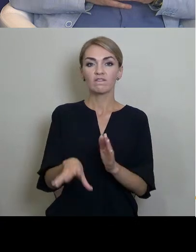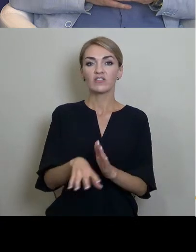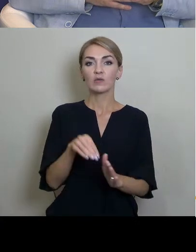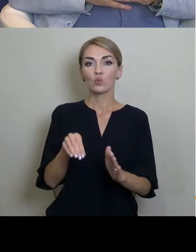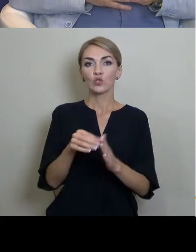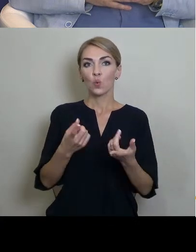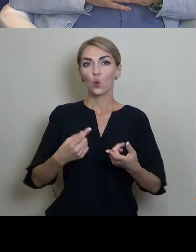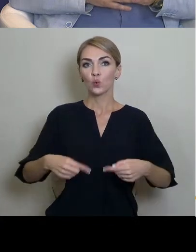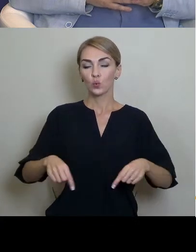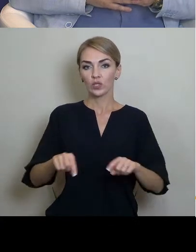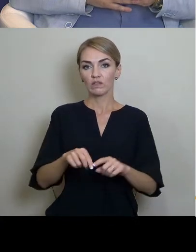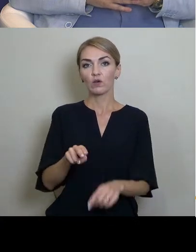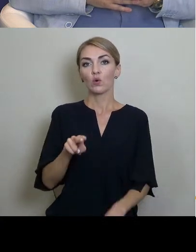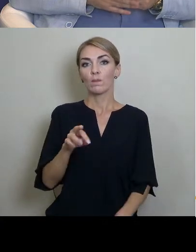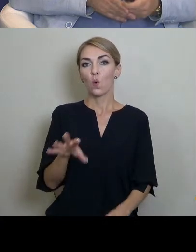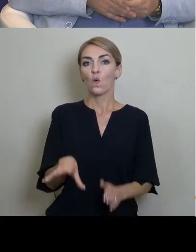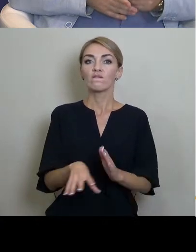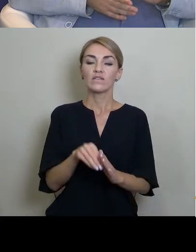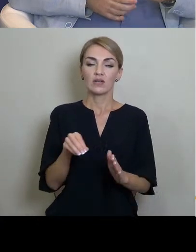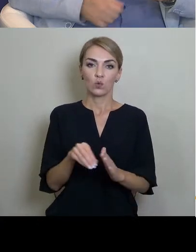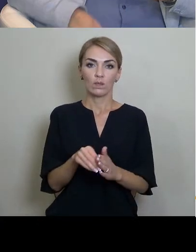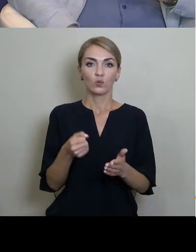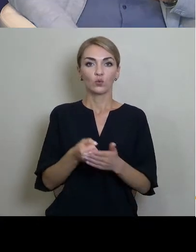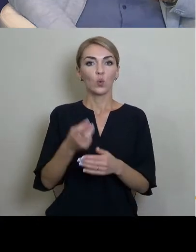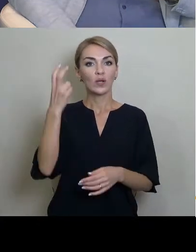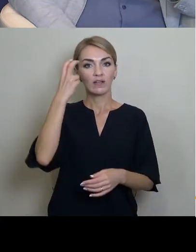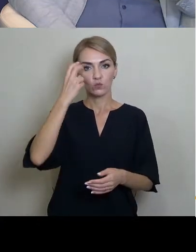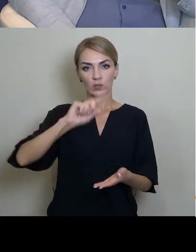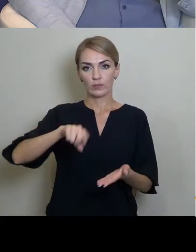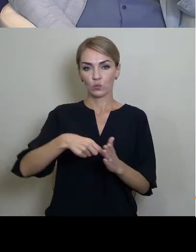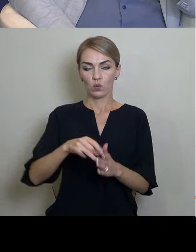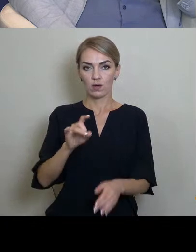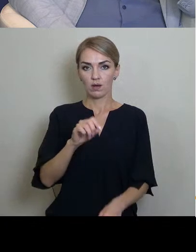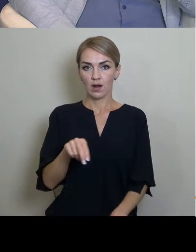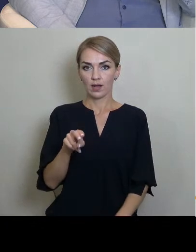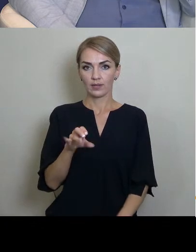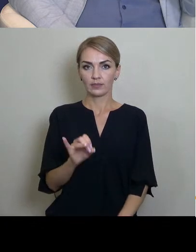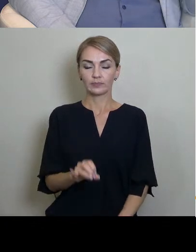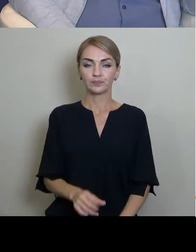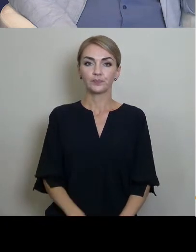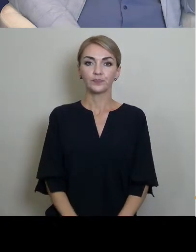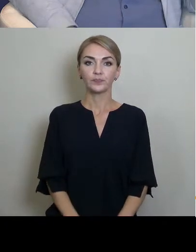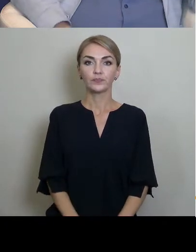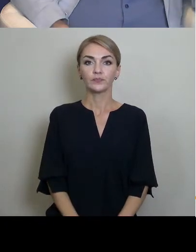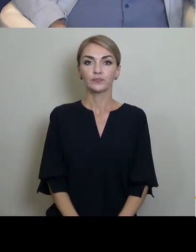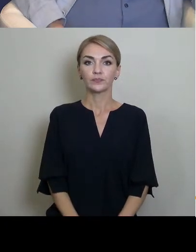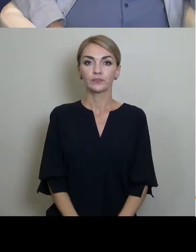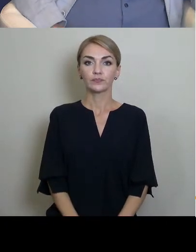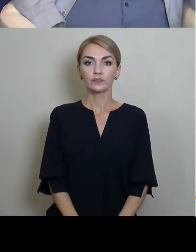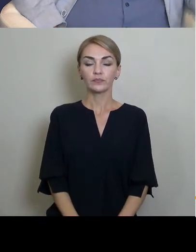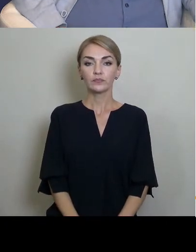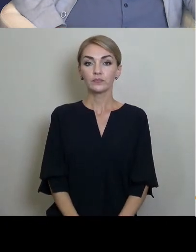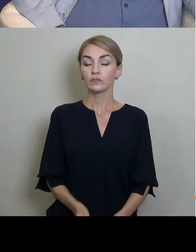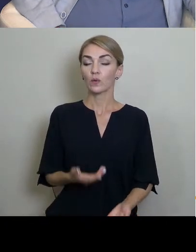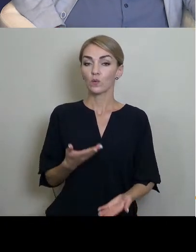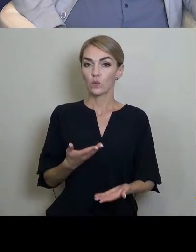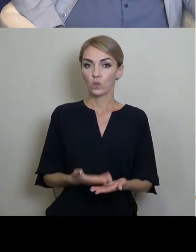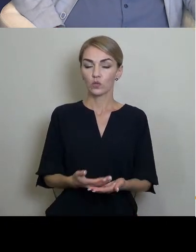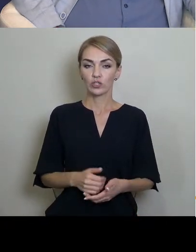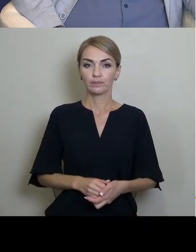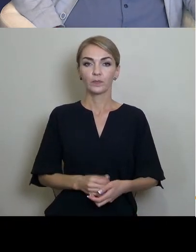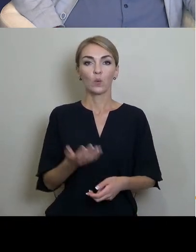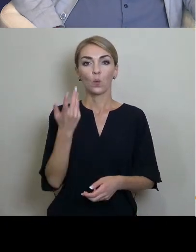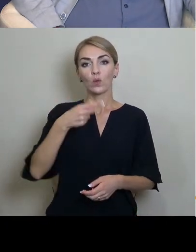and the delineation of constituencies here when we had elections to Kiev City Council.